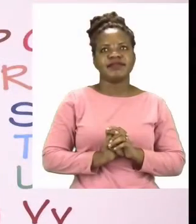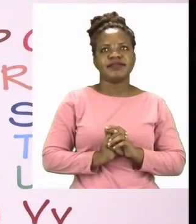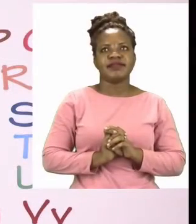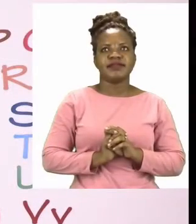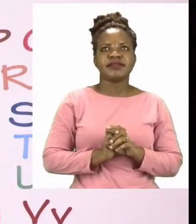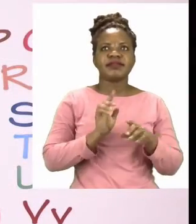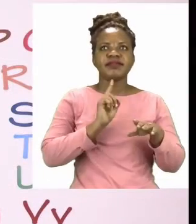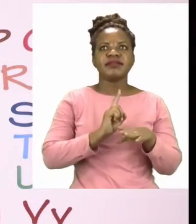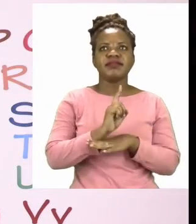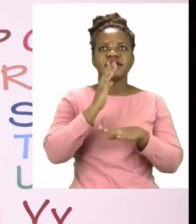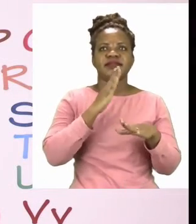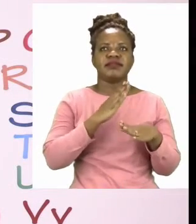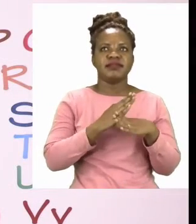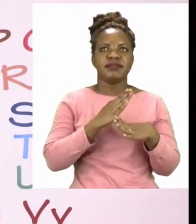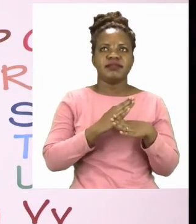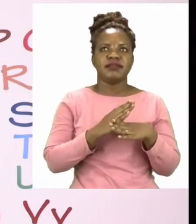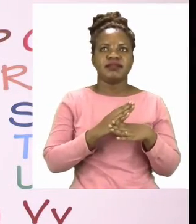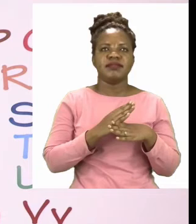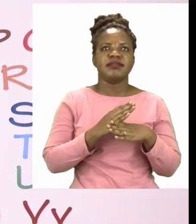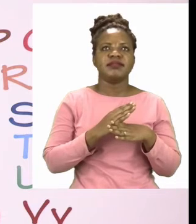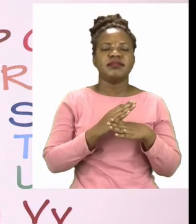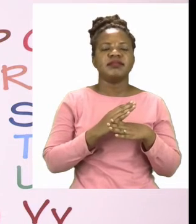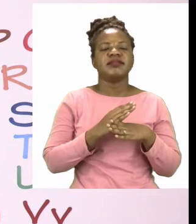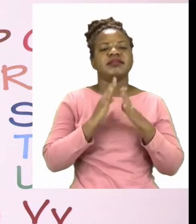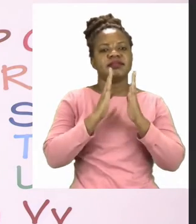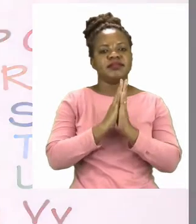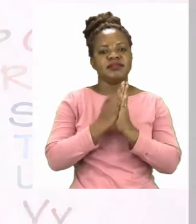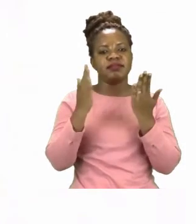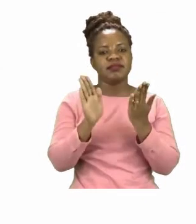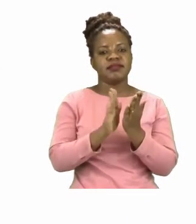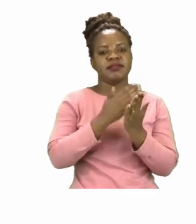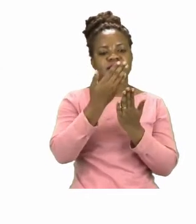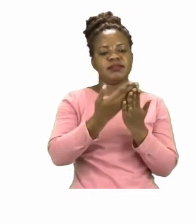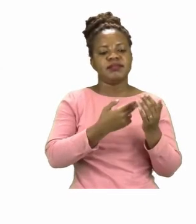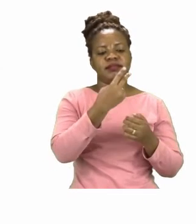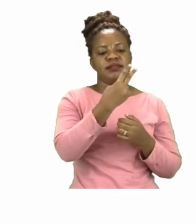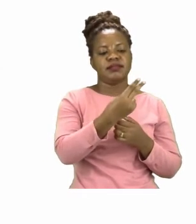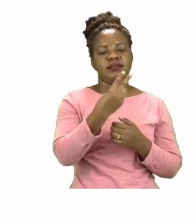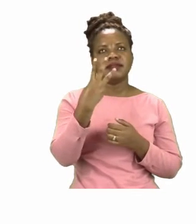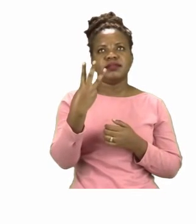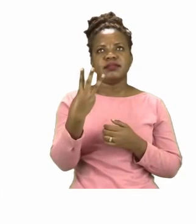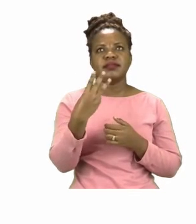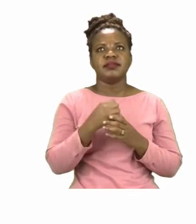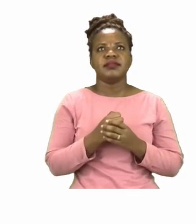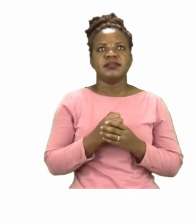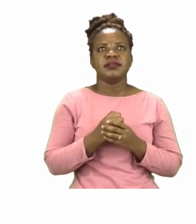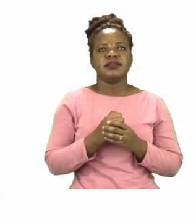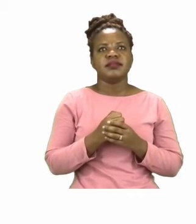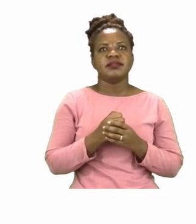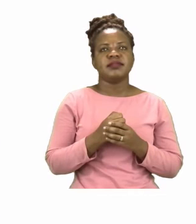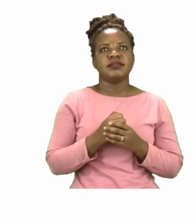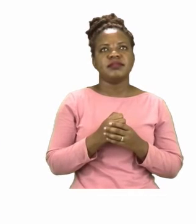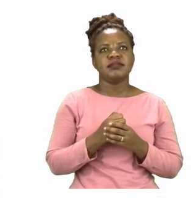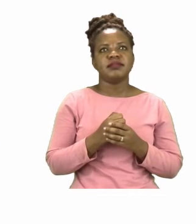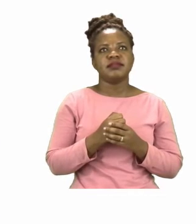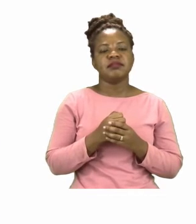For our first exercise now, let's turn to page 23. On page 23, we are going to be